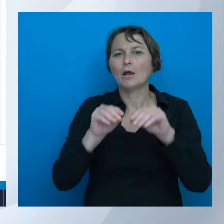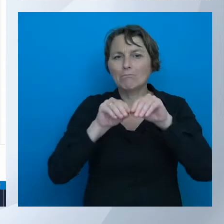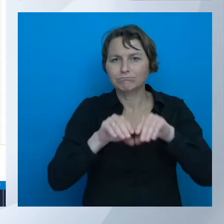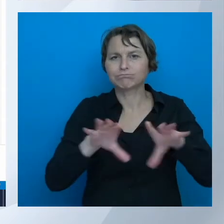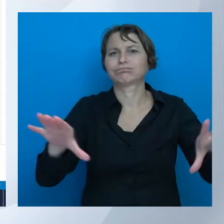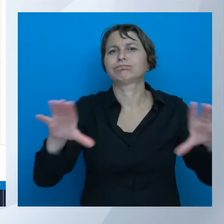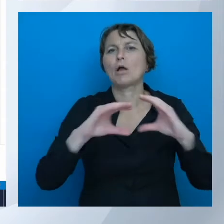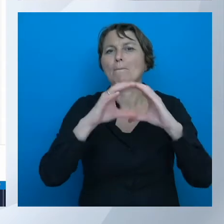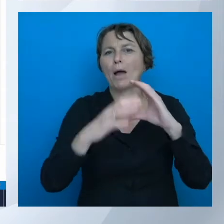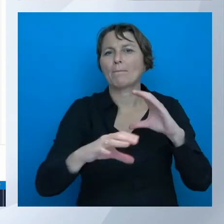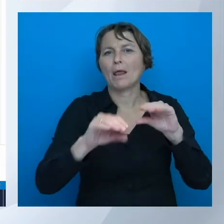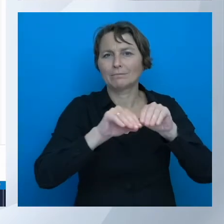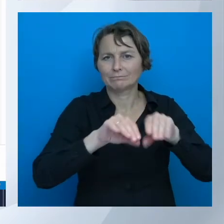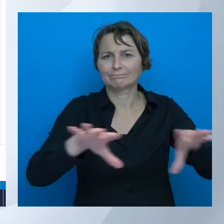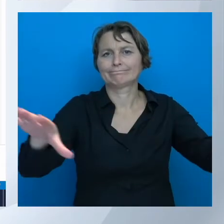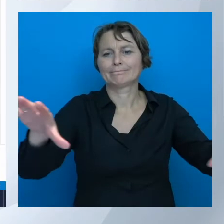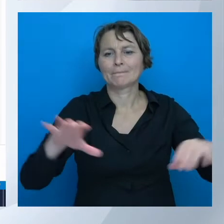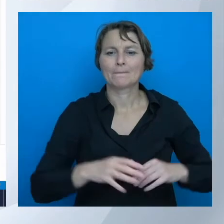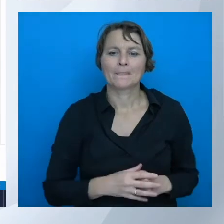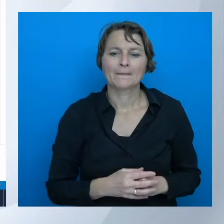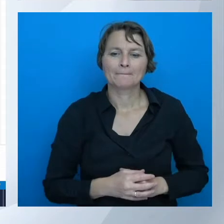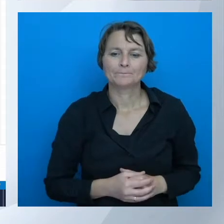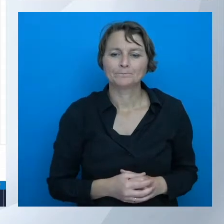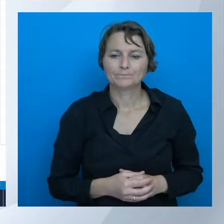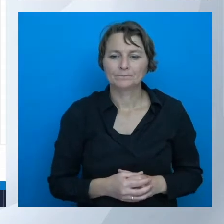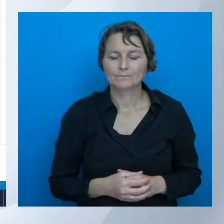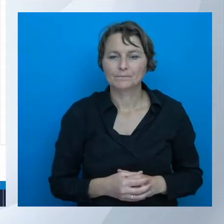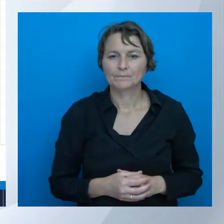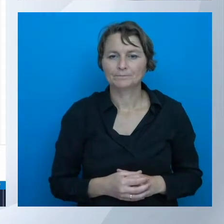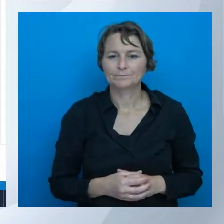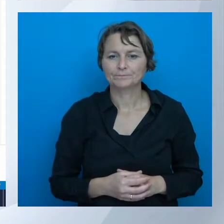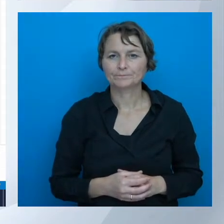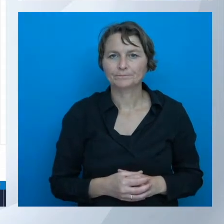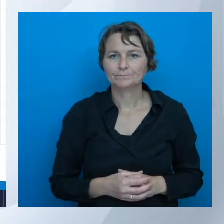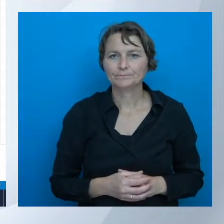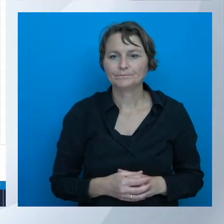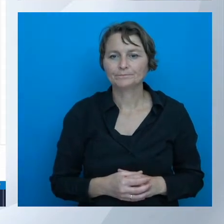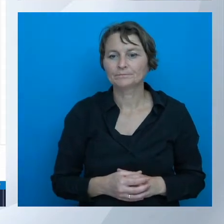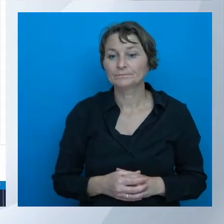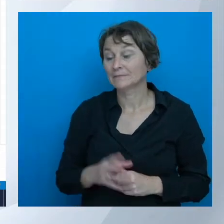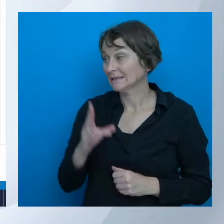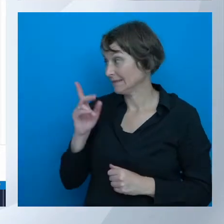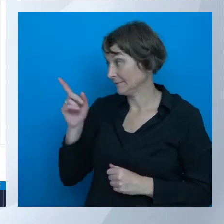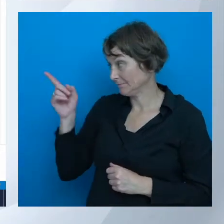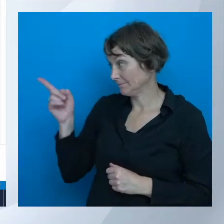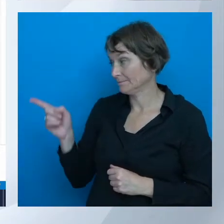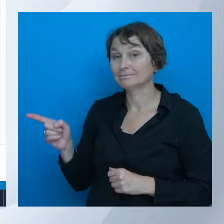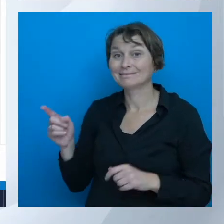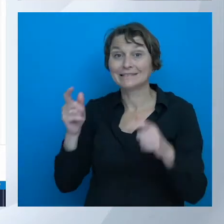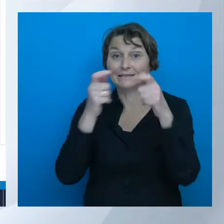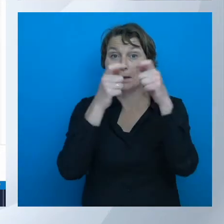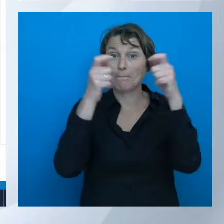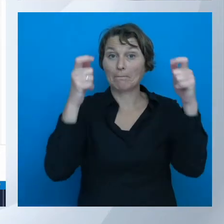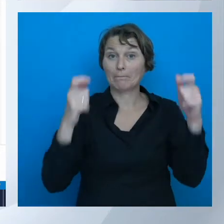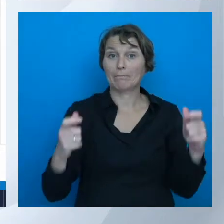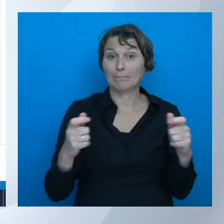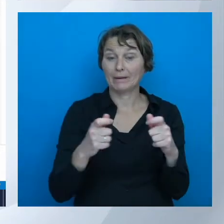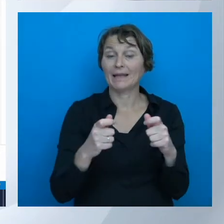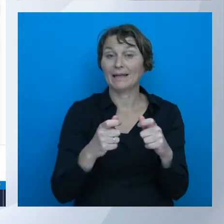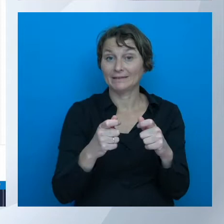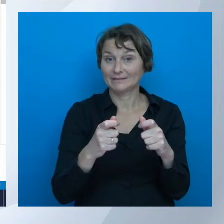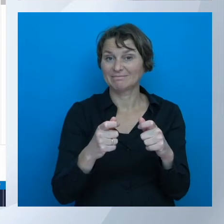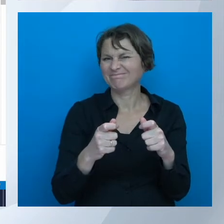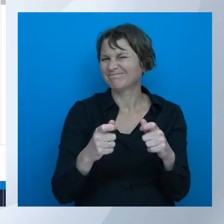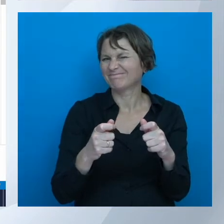deploy template, you'll see that it's pretty much the same, only with different steps.